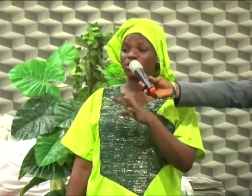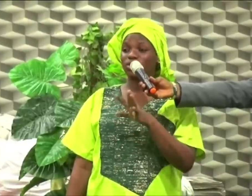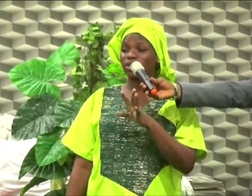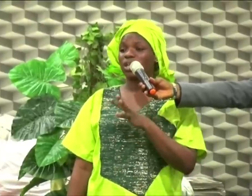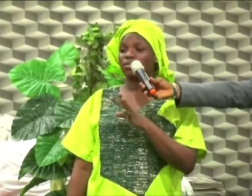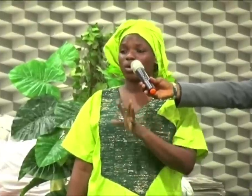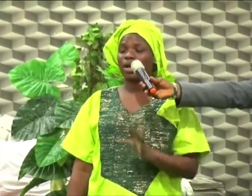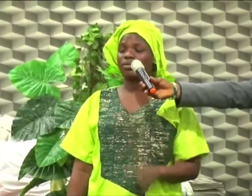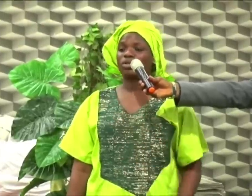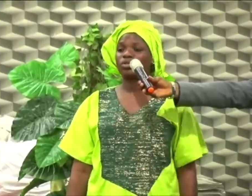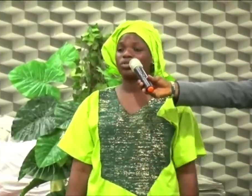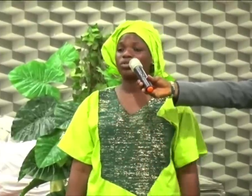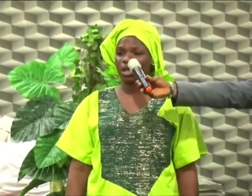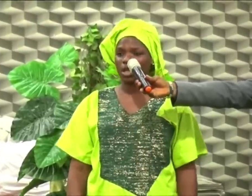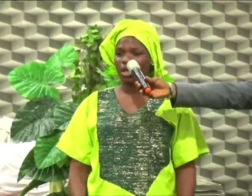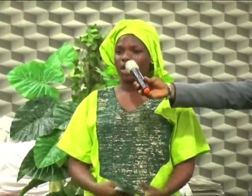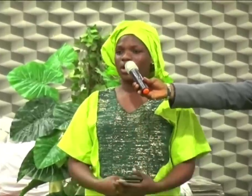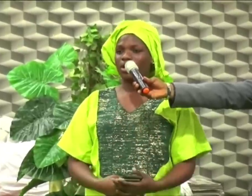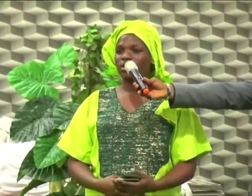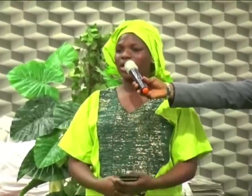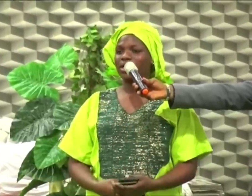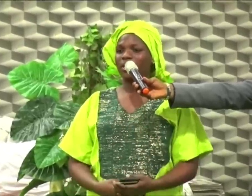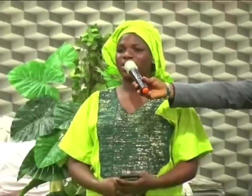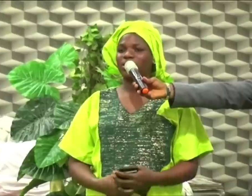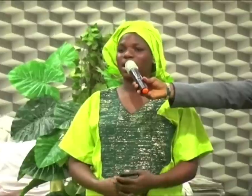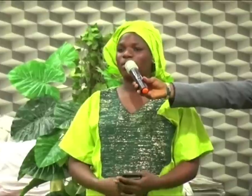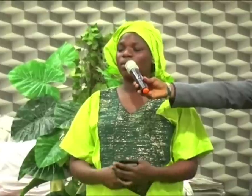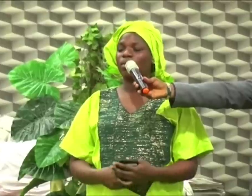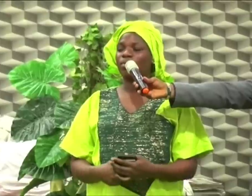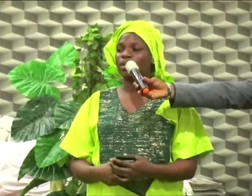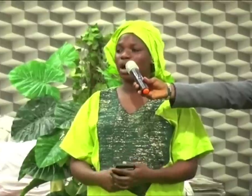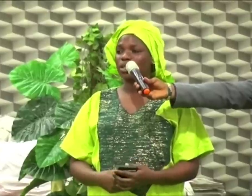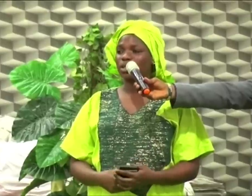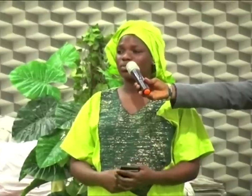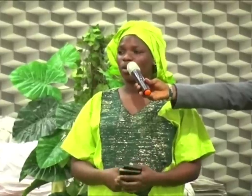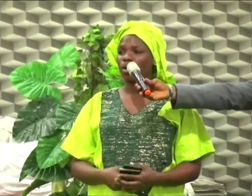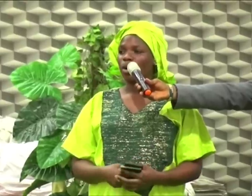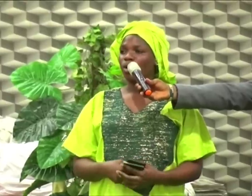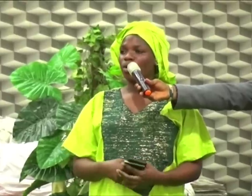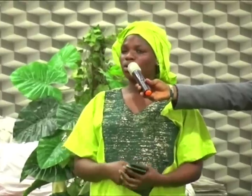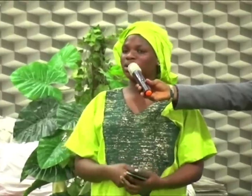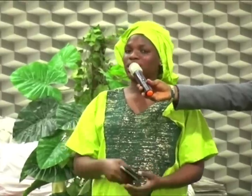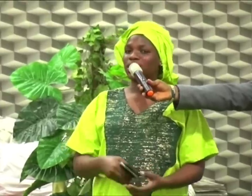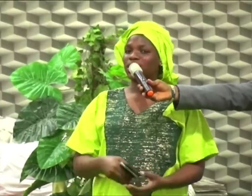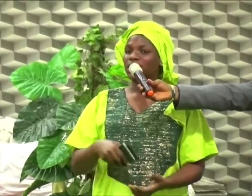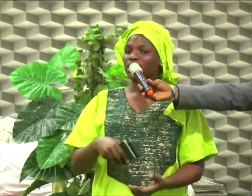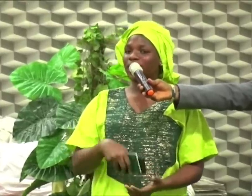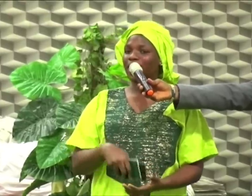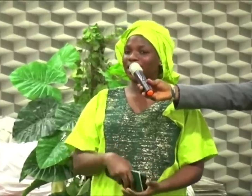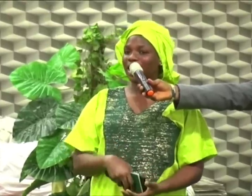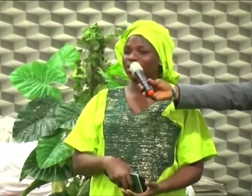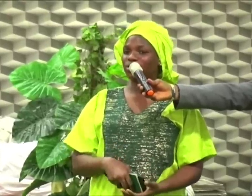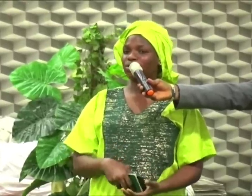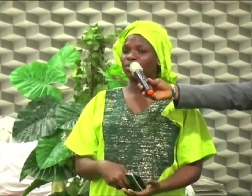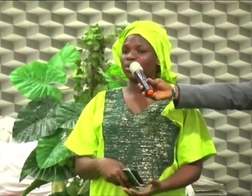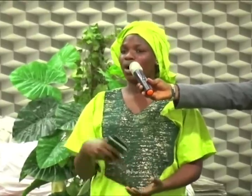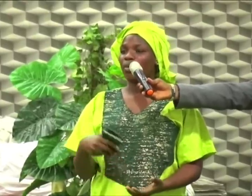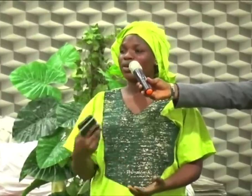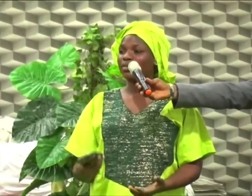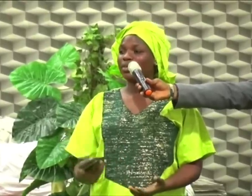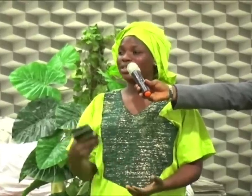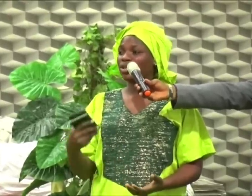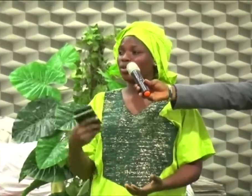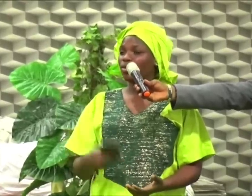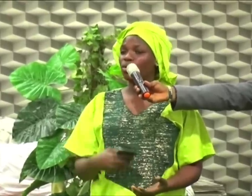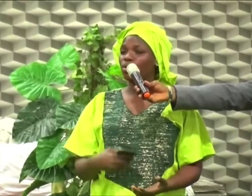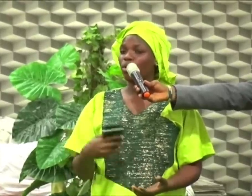pe ko ma gbe lo si hospital yen gba to sha ti be sha o sha pe mommy nipa awon tin bo ko to di friday ta ni iso oru yen awon program ta tin se